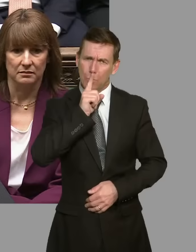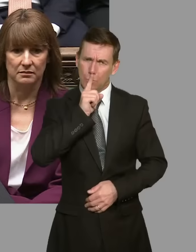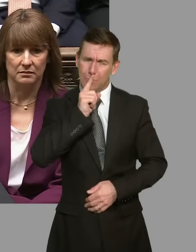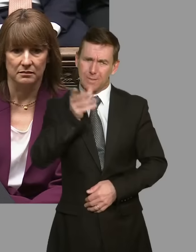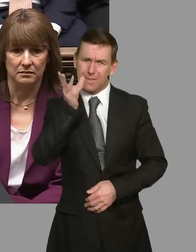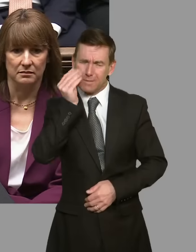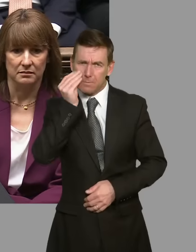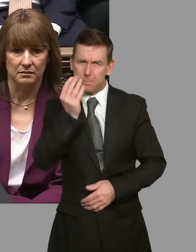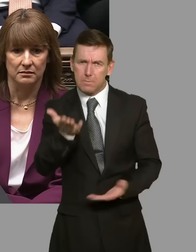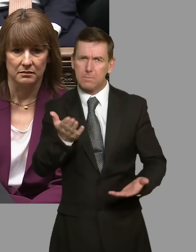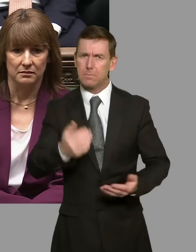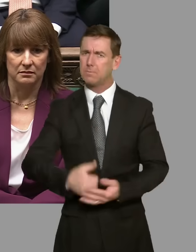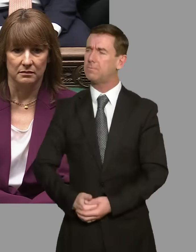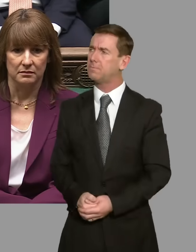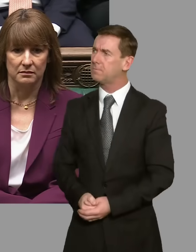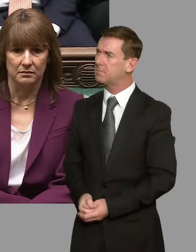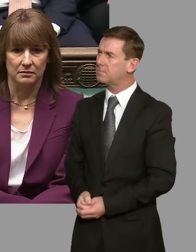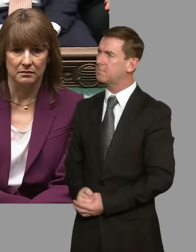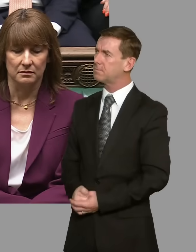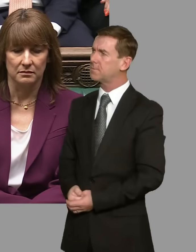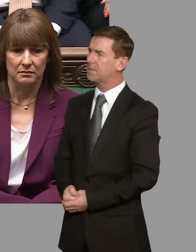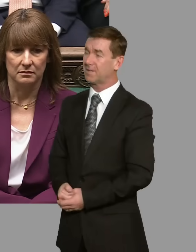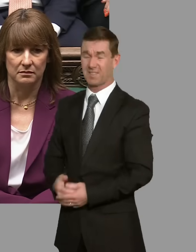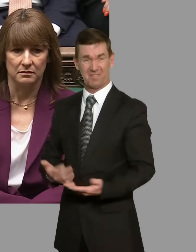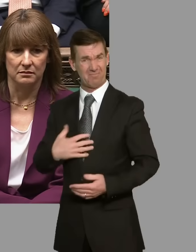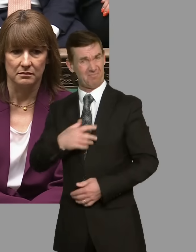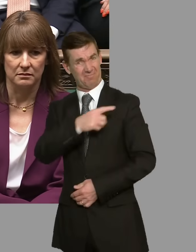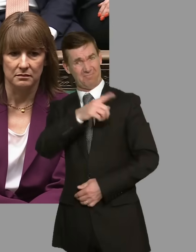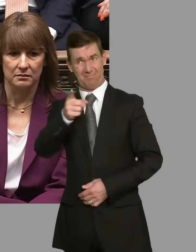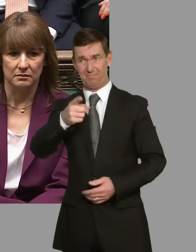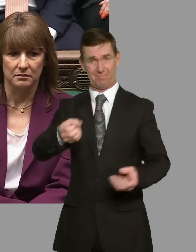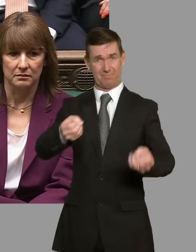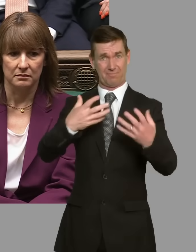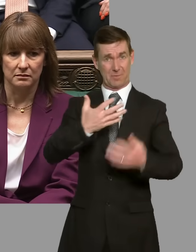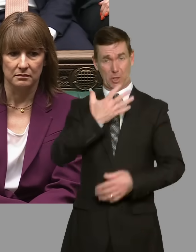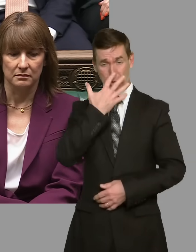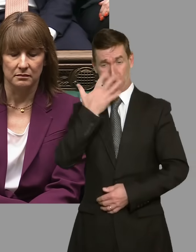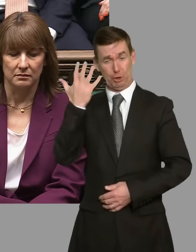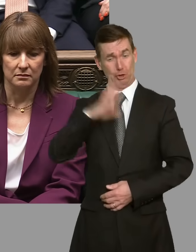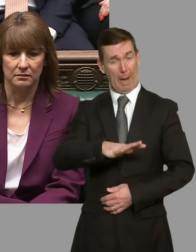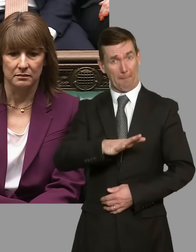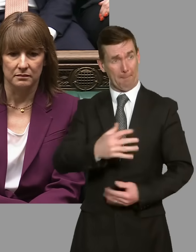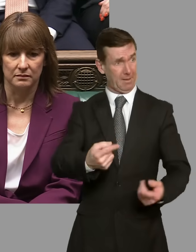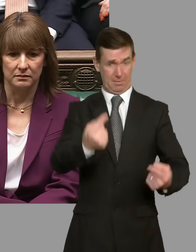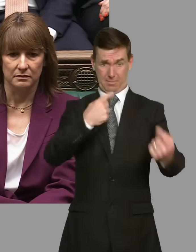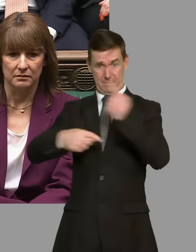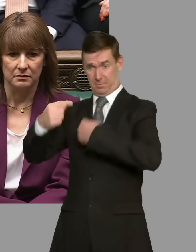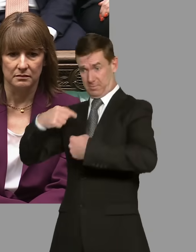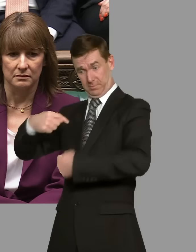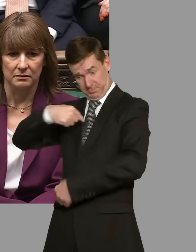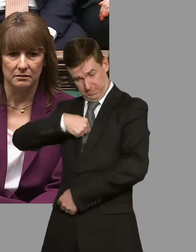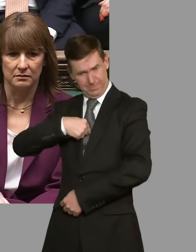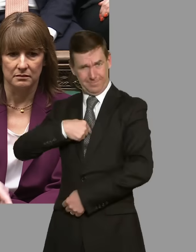shame. I'll pass that on to Ben Wallace. Mr. Speaker, the defence spending that we've put in place is 3 years earlier than the